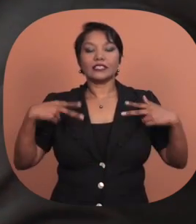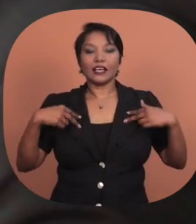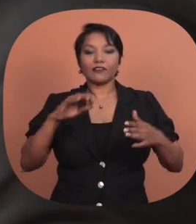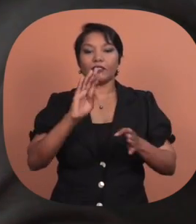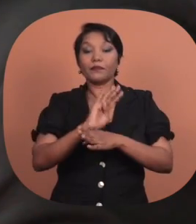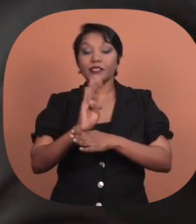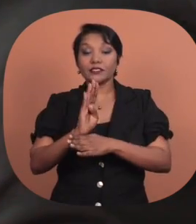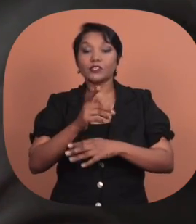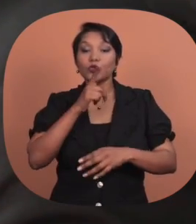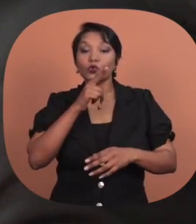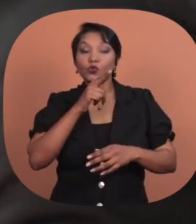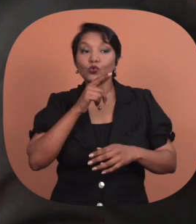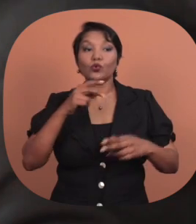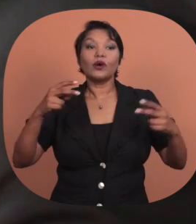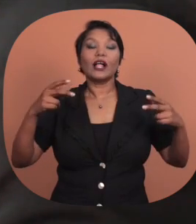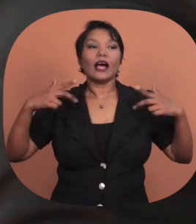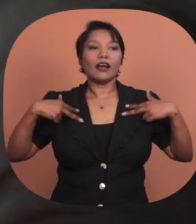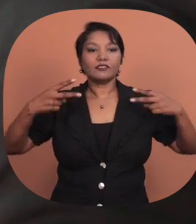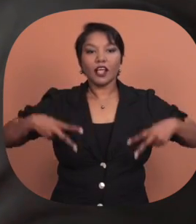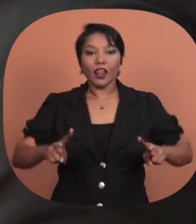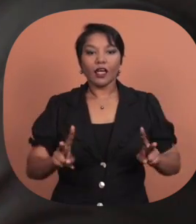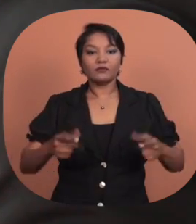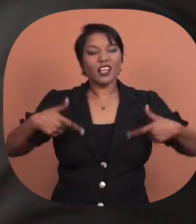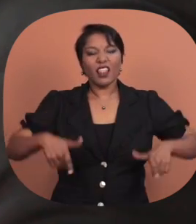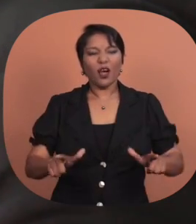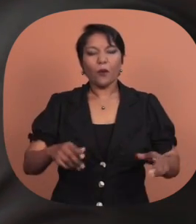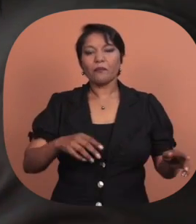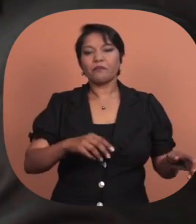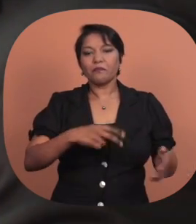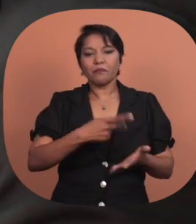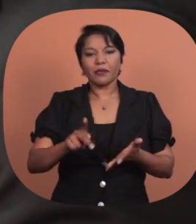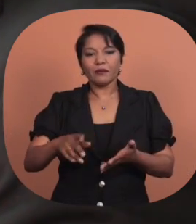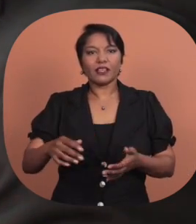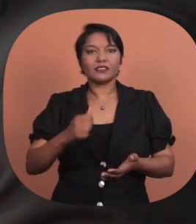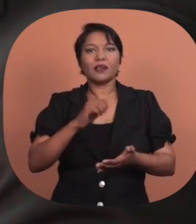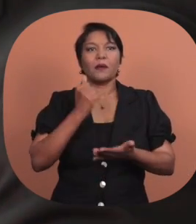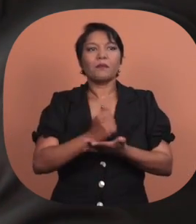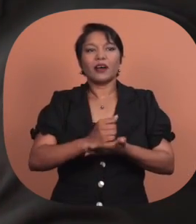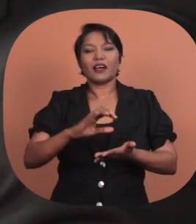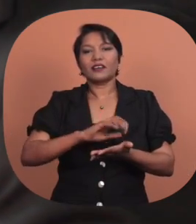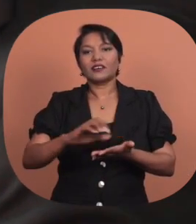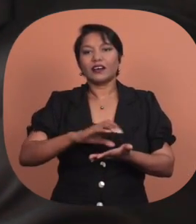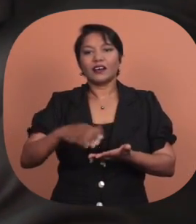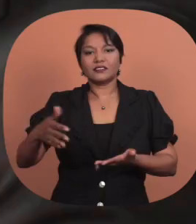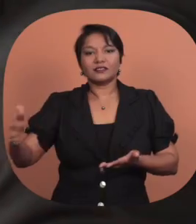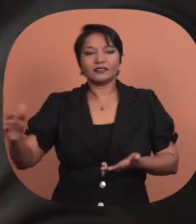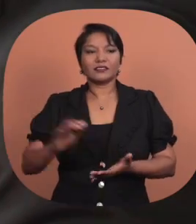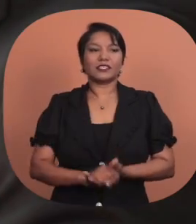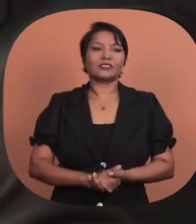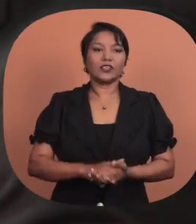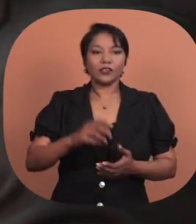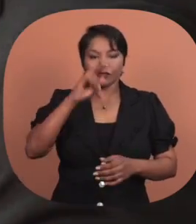sector, who is in charge of the, shall we say, the means by which persons would pay, meaning the credit